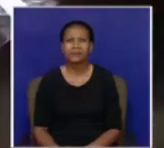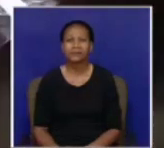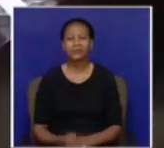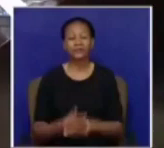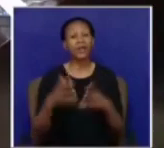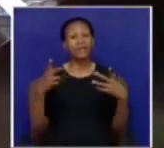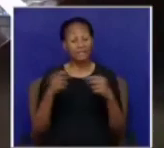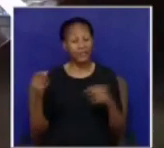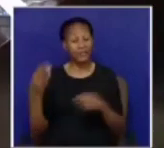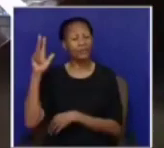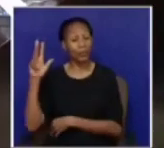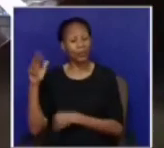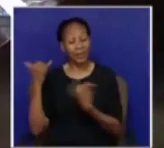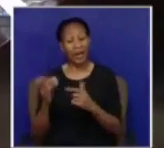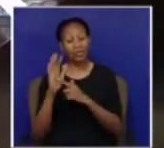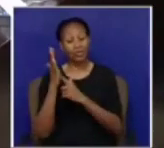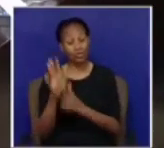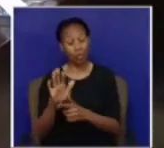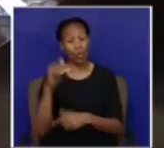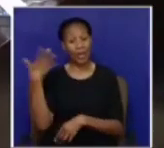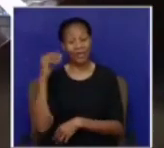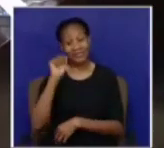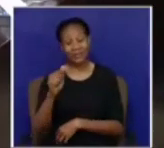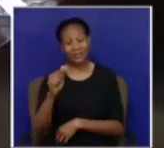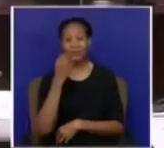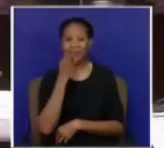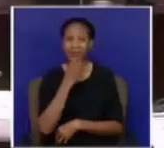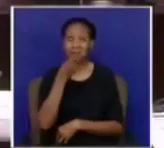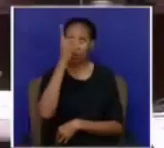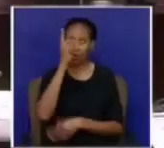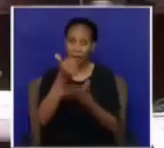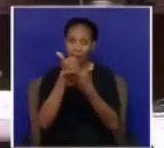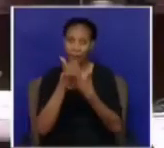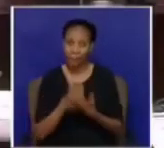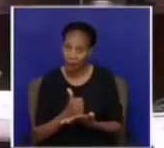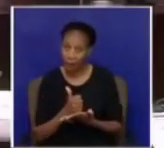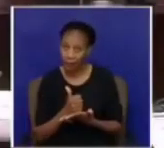Those who have taken the oath, raise your right hand and say, so help me God.